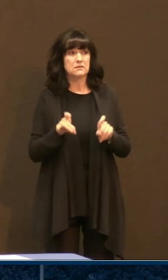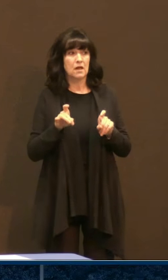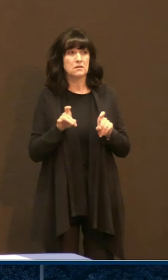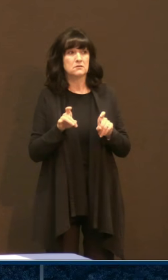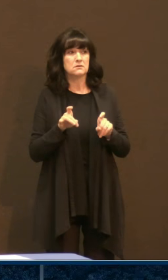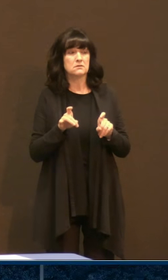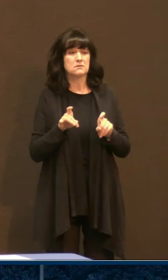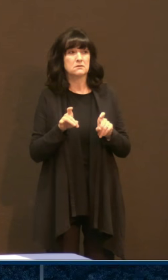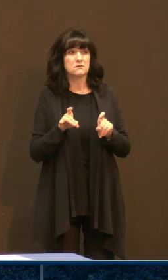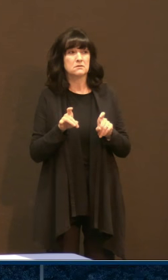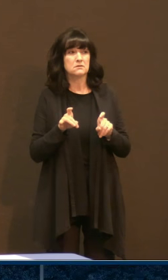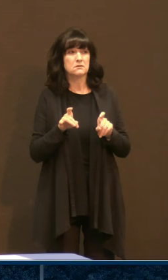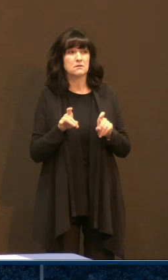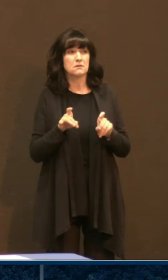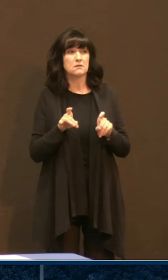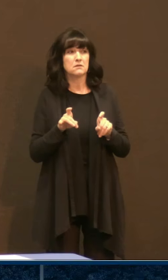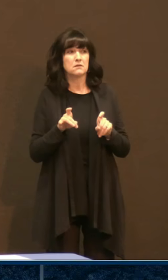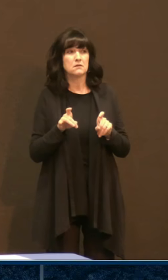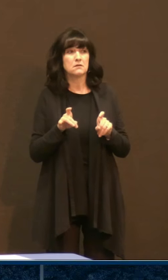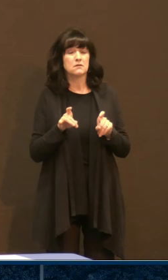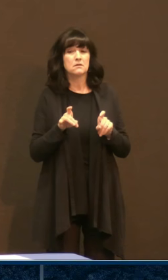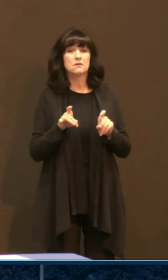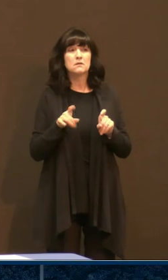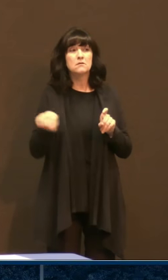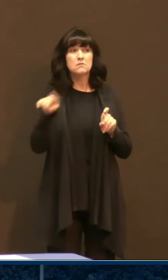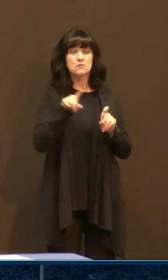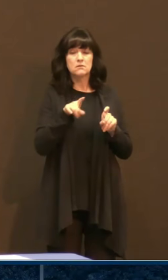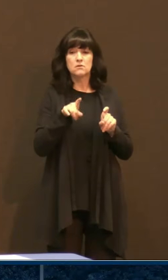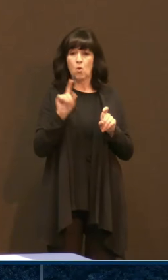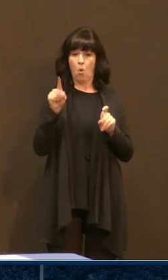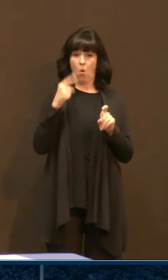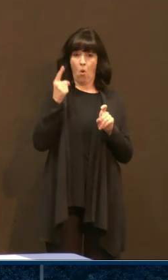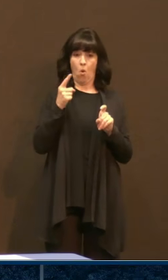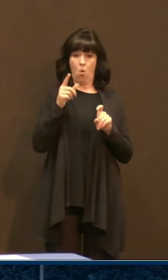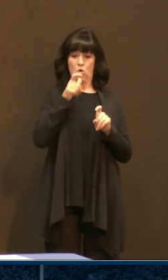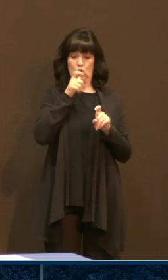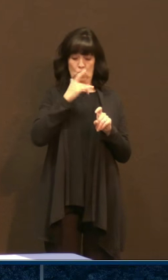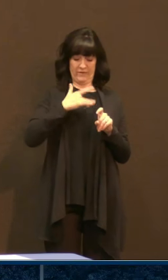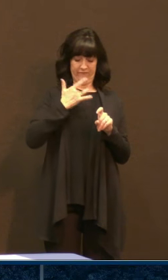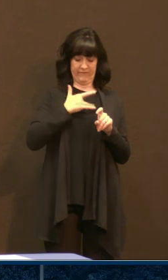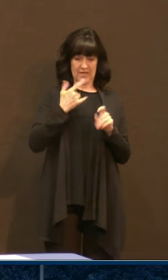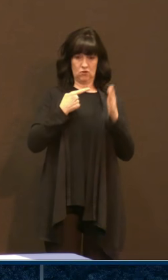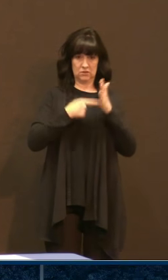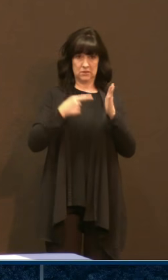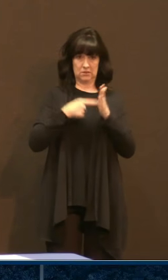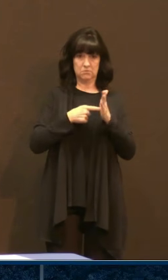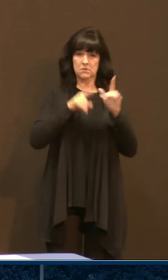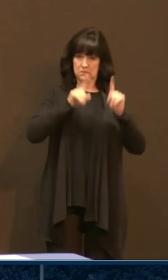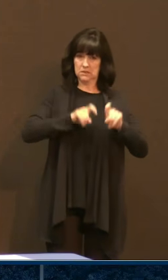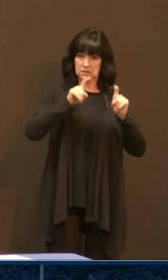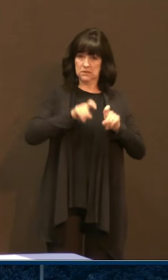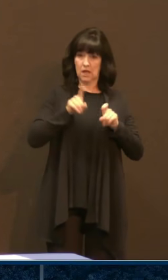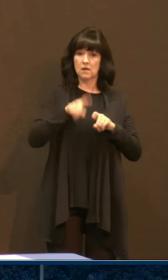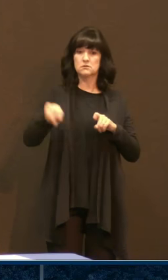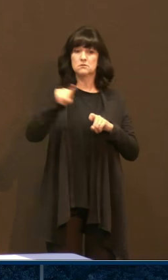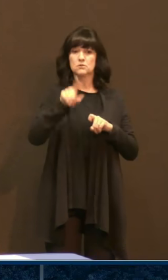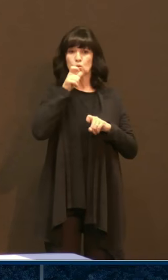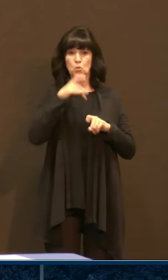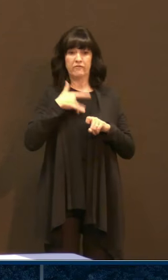just having symptoms? Yeah, so that's changing. Like, all of this is evolving, right? So before we